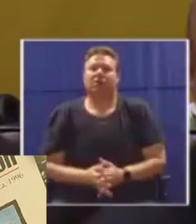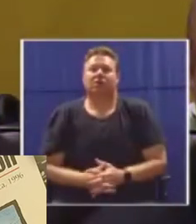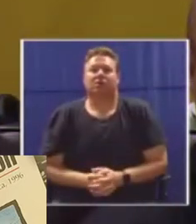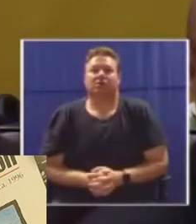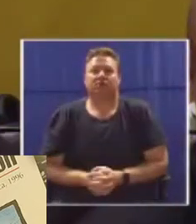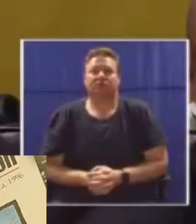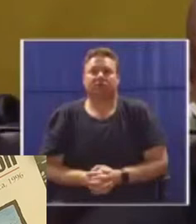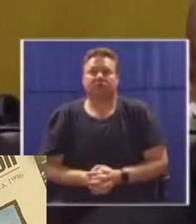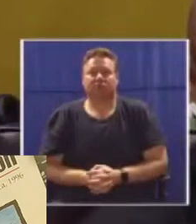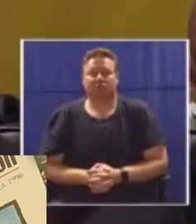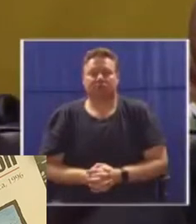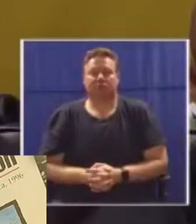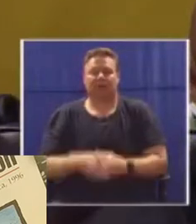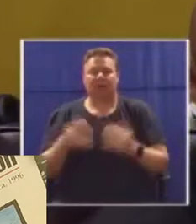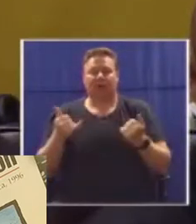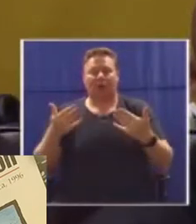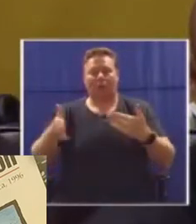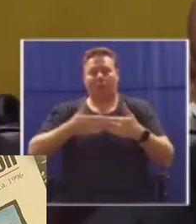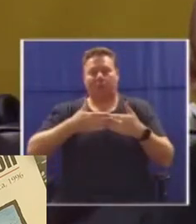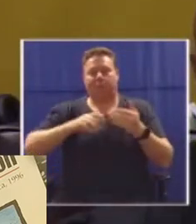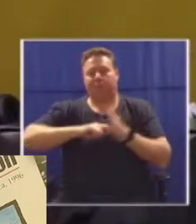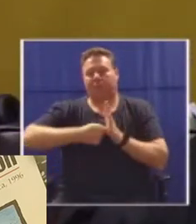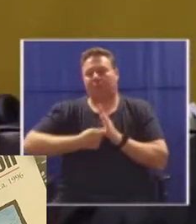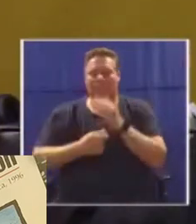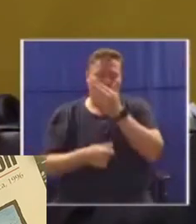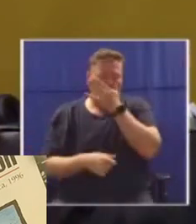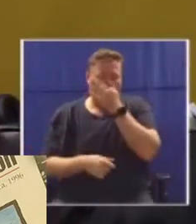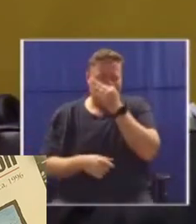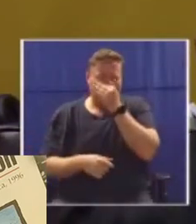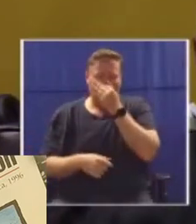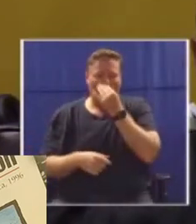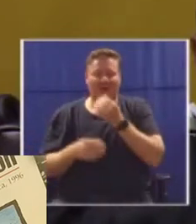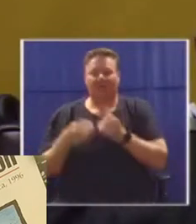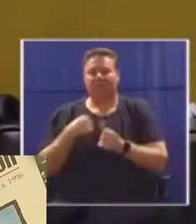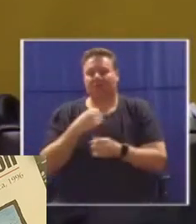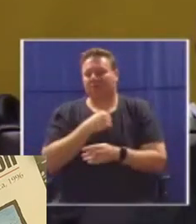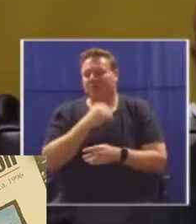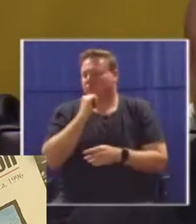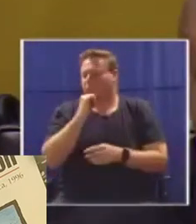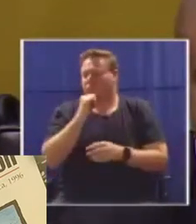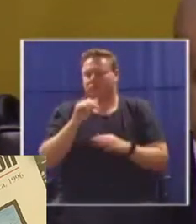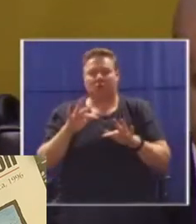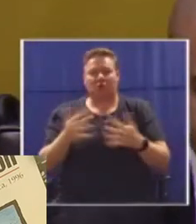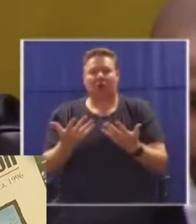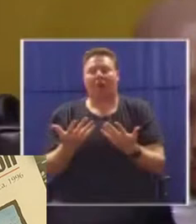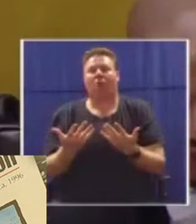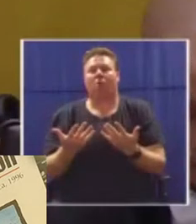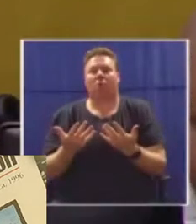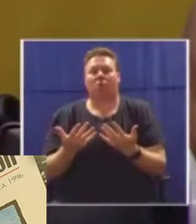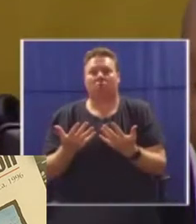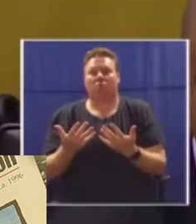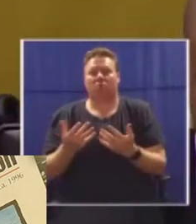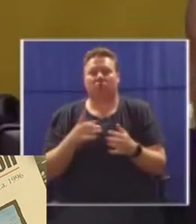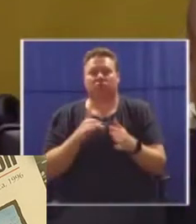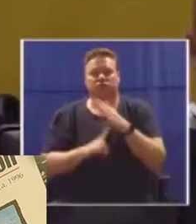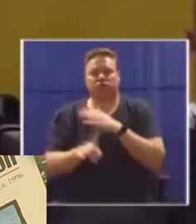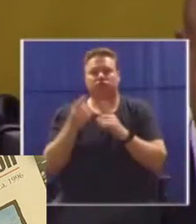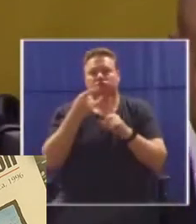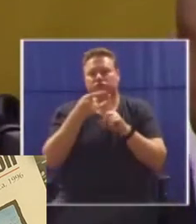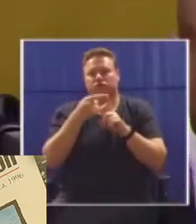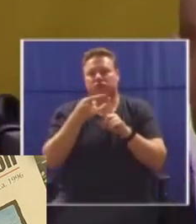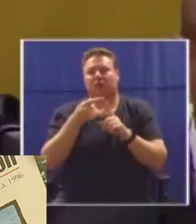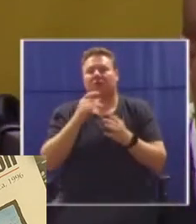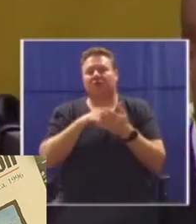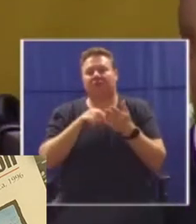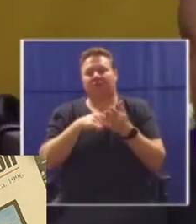The doors of the chamber will remain locked and members are not allowed to enter the platform, the virtual platform, until